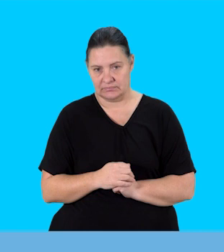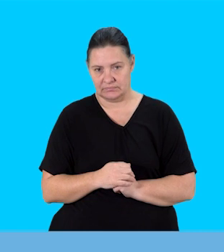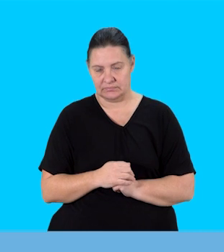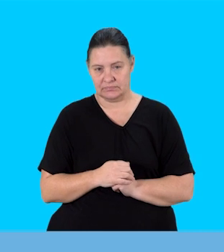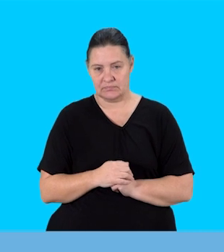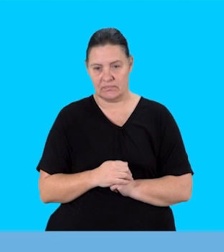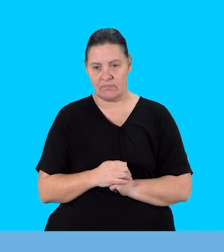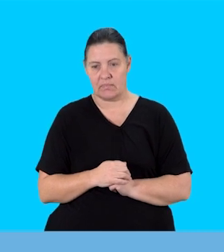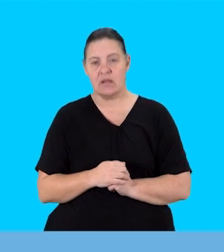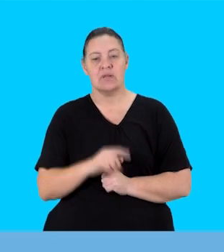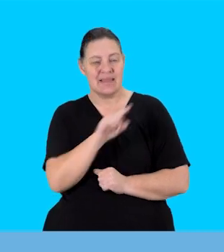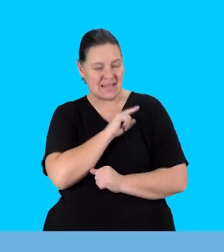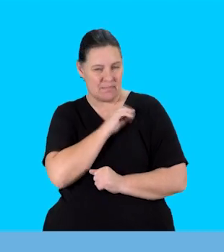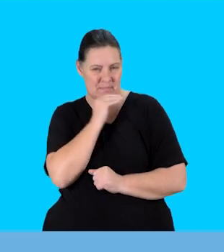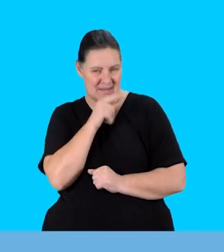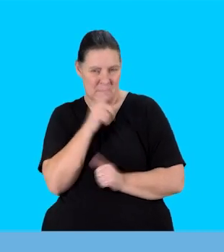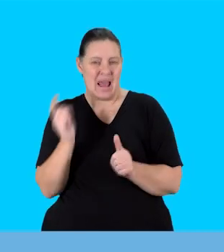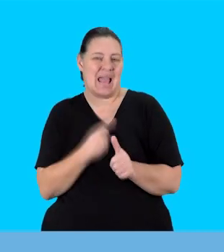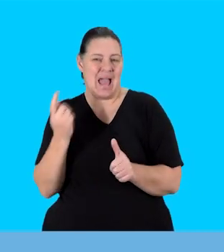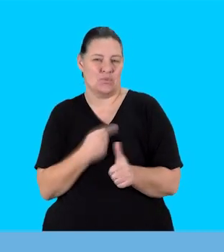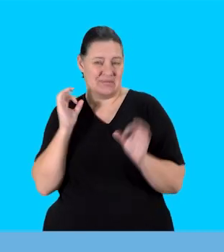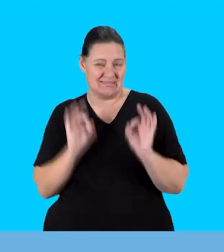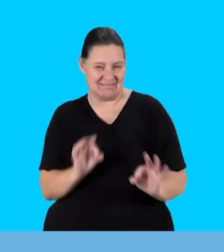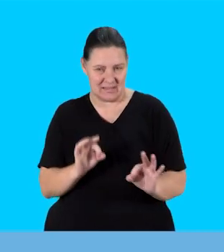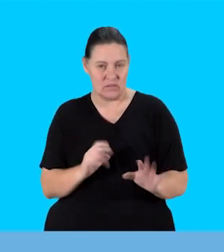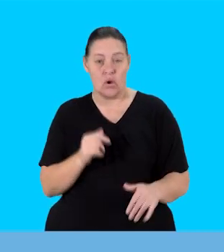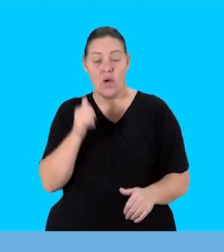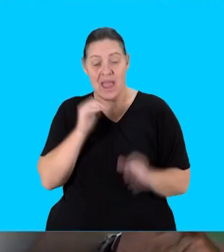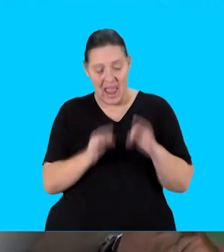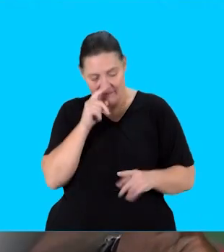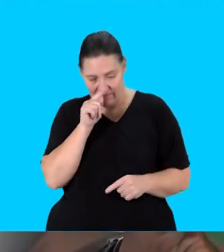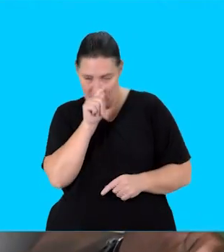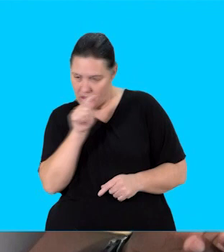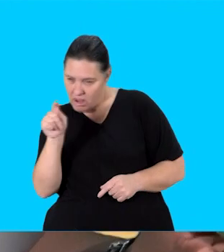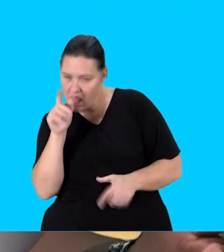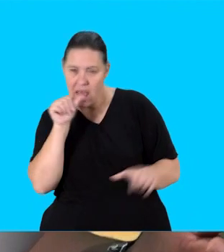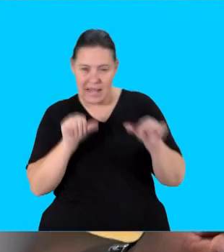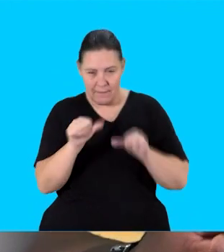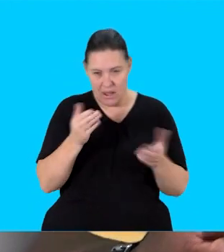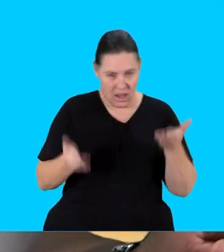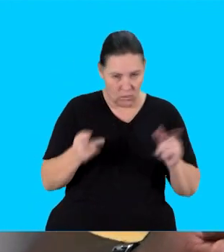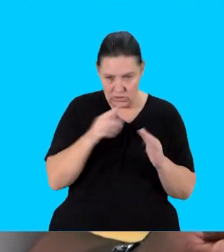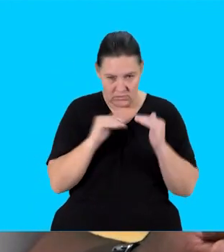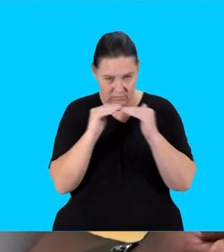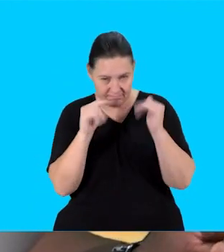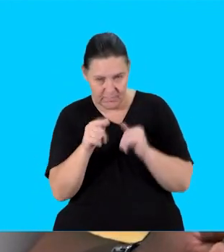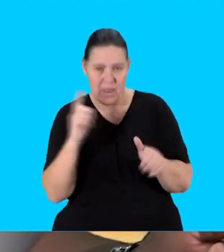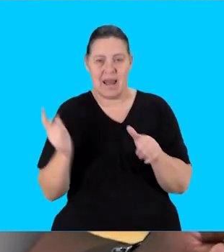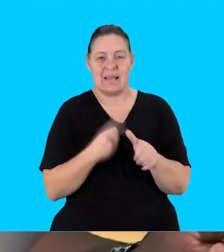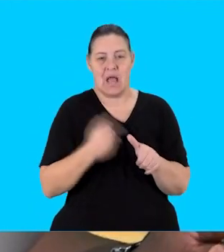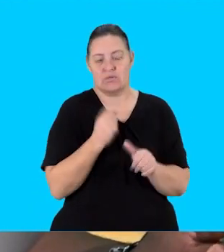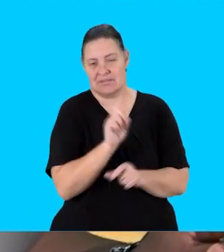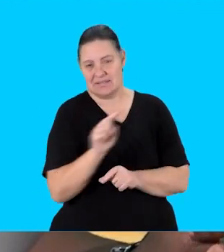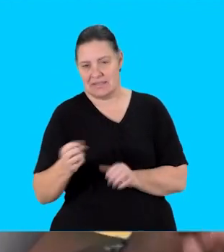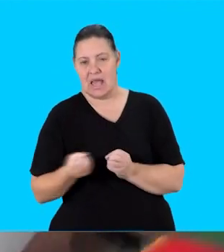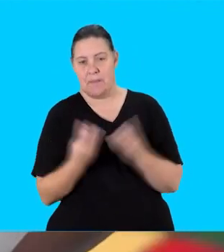2 hydrogen. So that's what I mean by counting. We need to make sure that when we have such a thing in our chemical equation, we count the